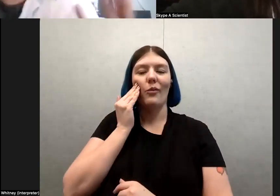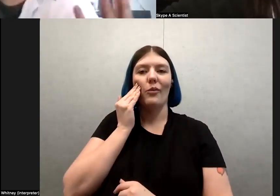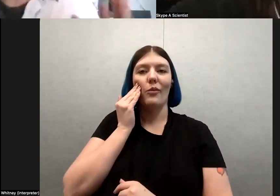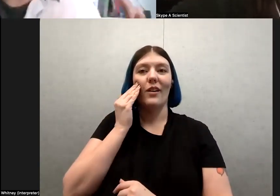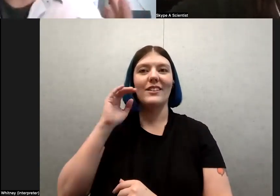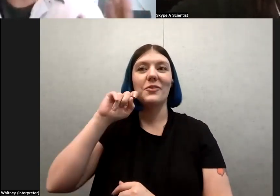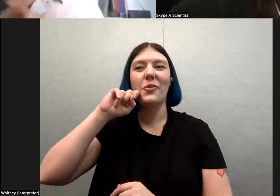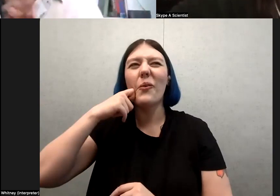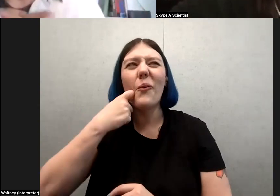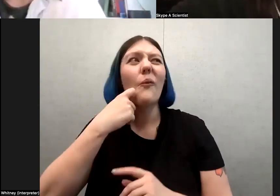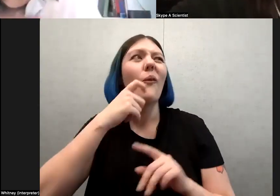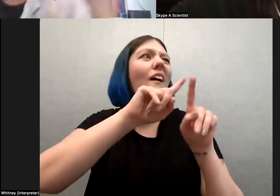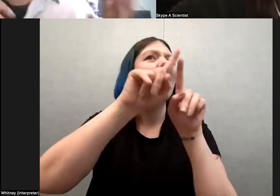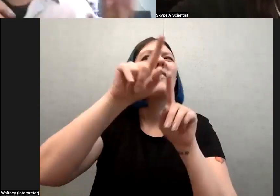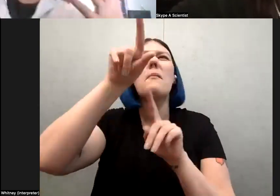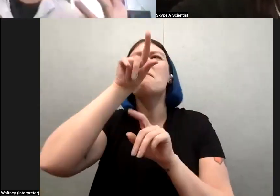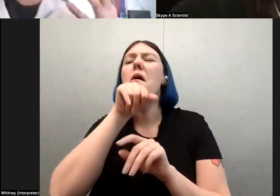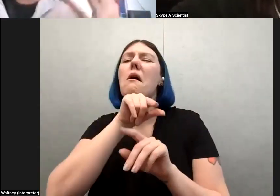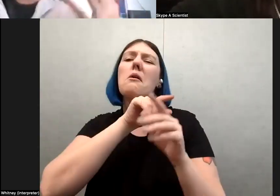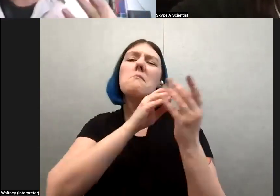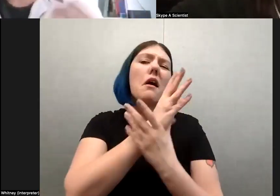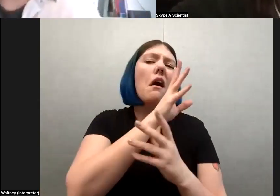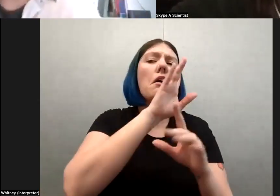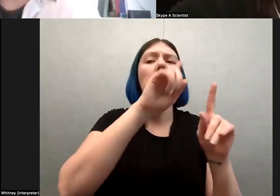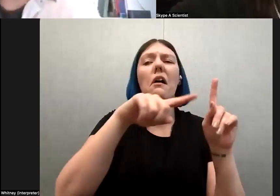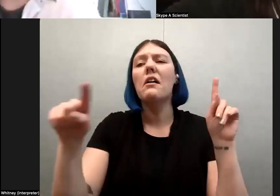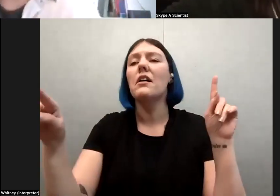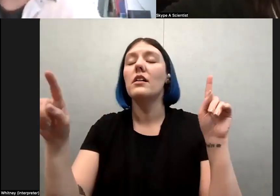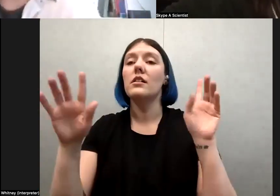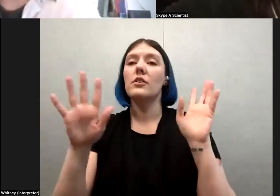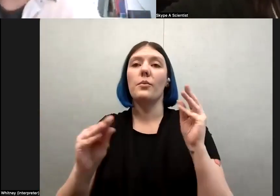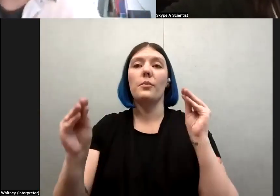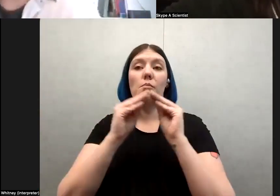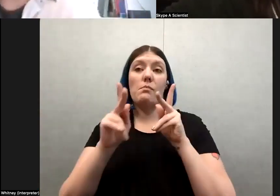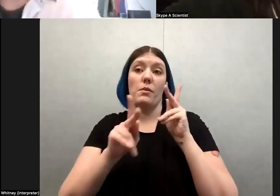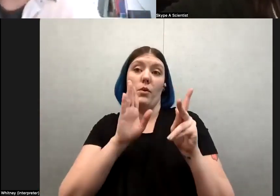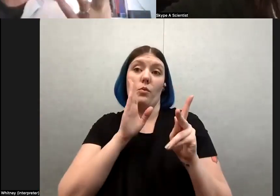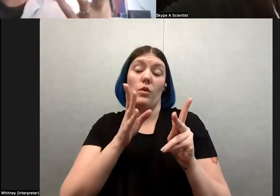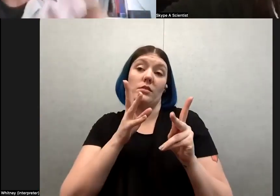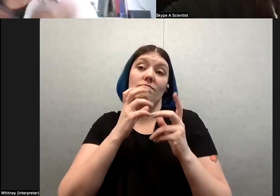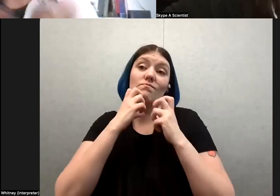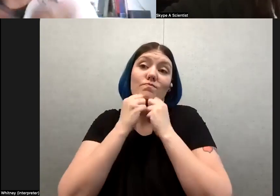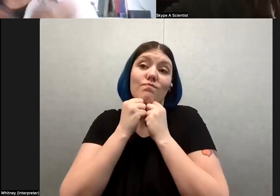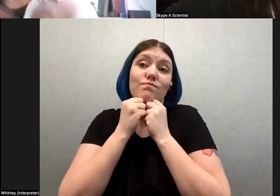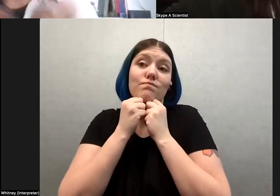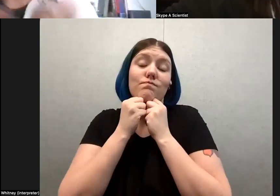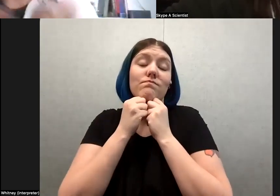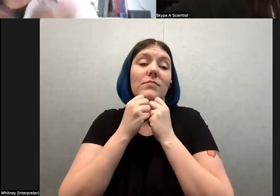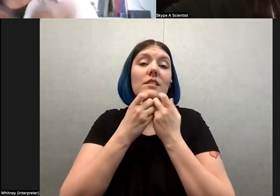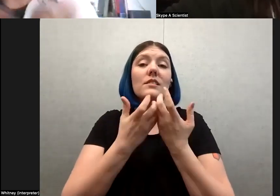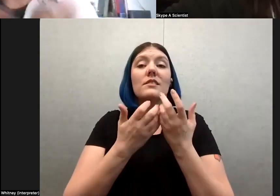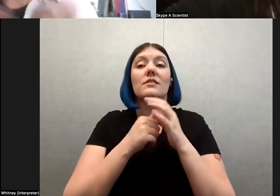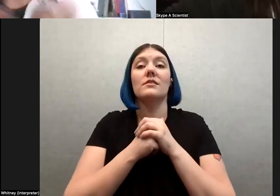cool different birds and plants and trees are, the more people care about them. And so I